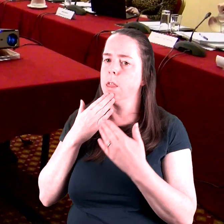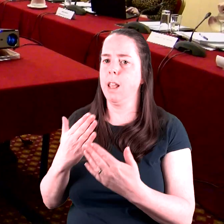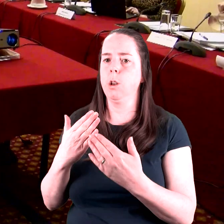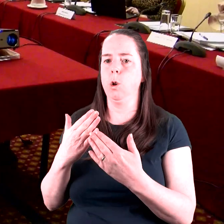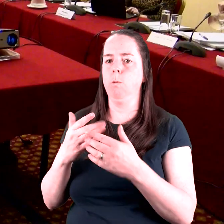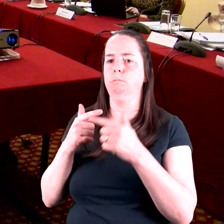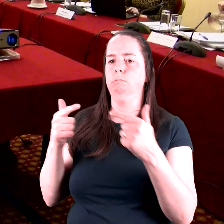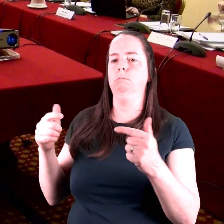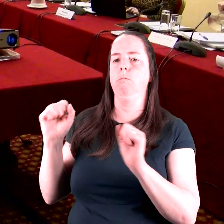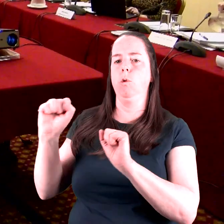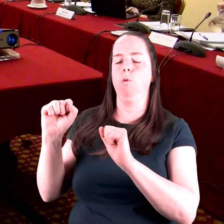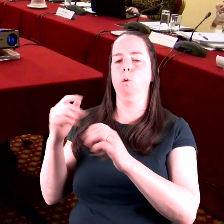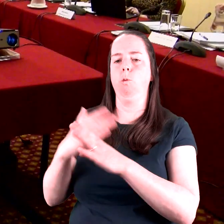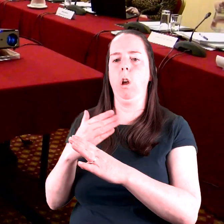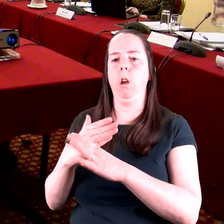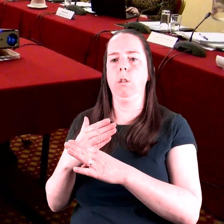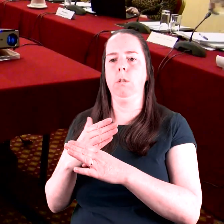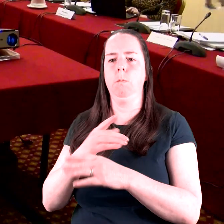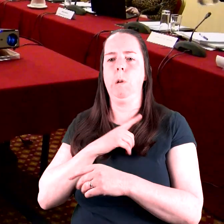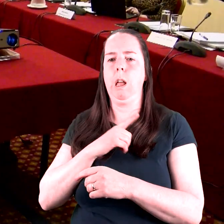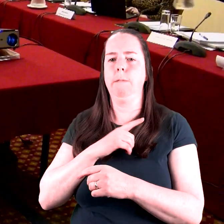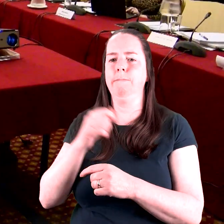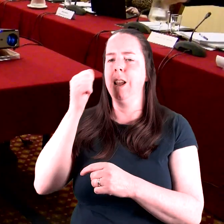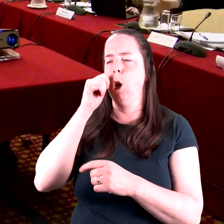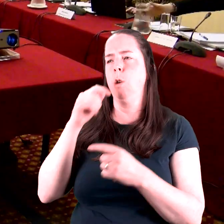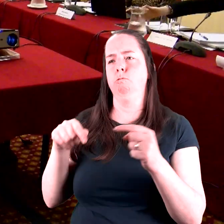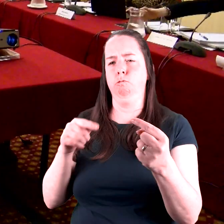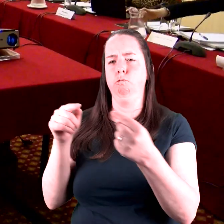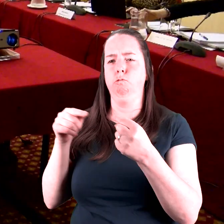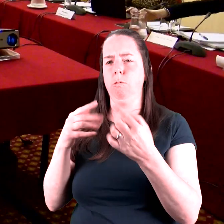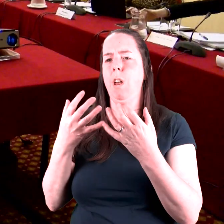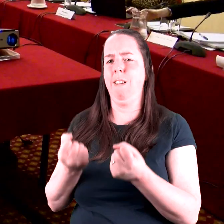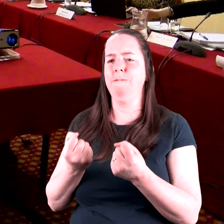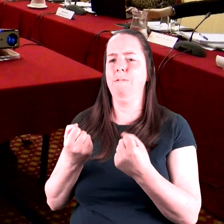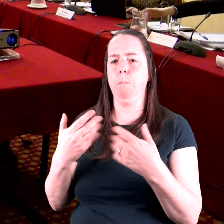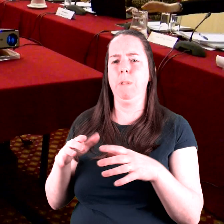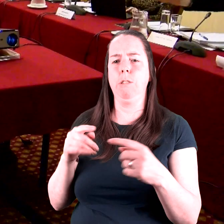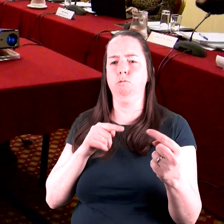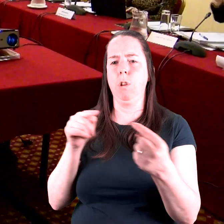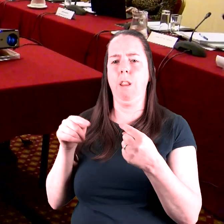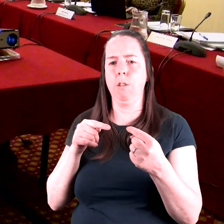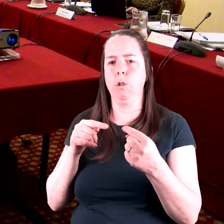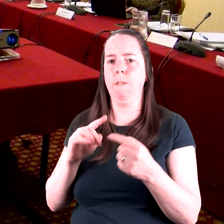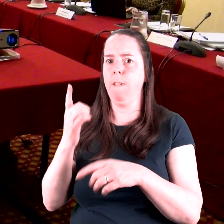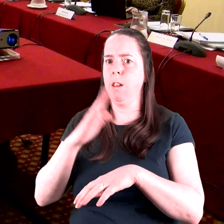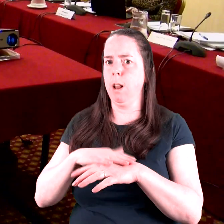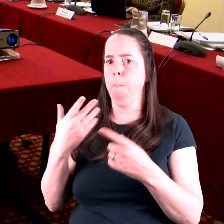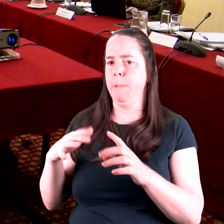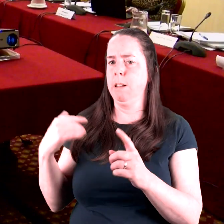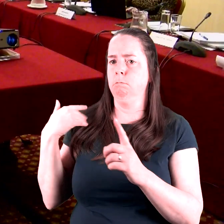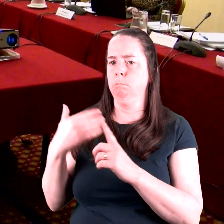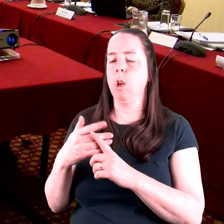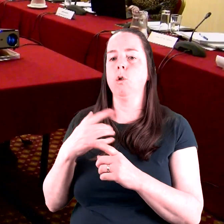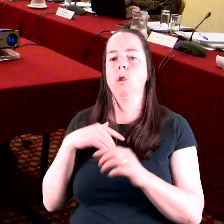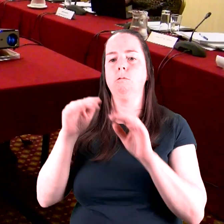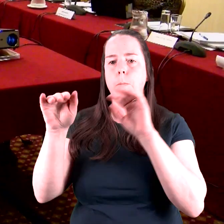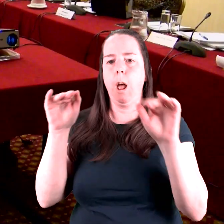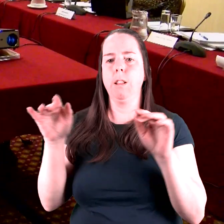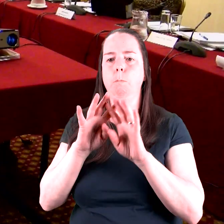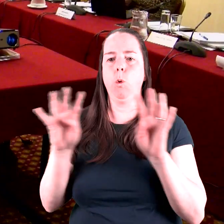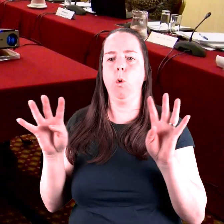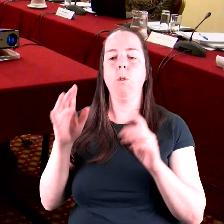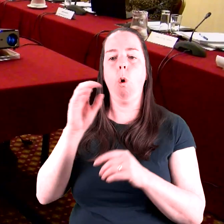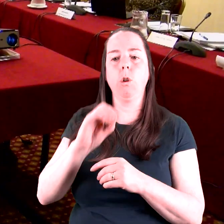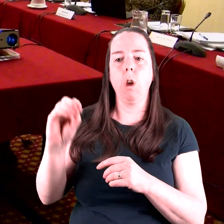to say thank you very much, Angela, for all the work that you did, because I know that it was challenging at times, wasn't it? Because it was the first time we did it. But just to remind the board,